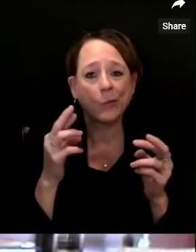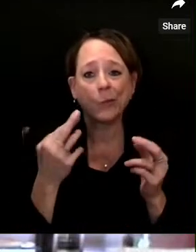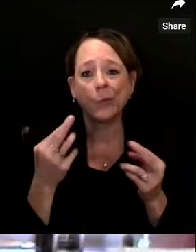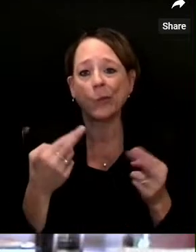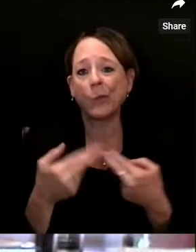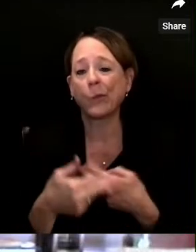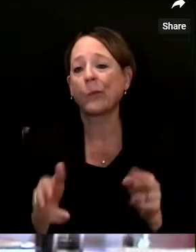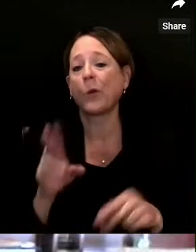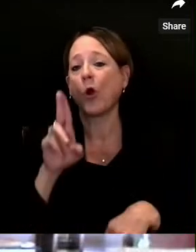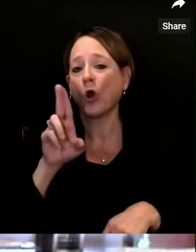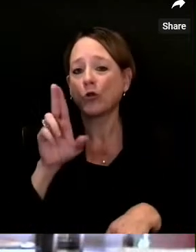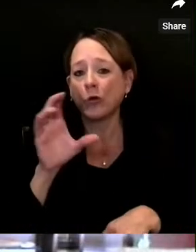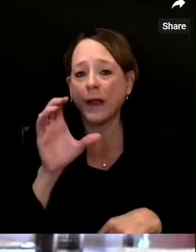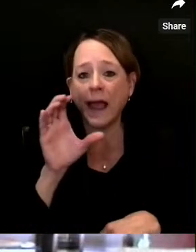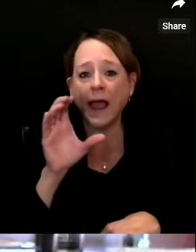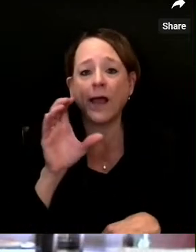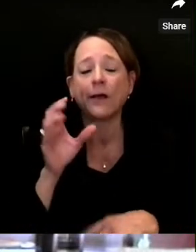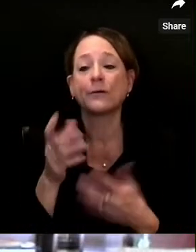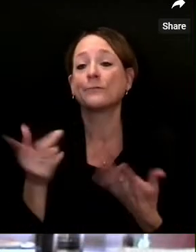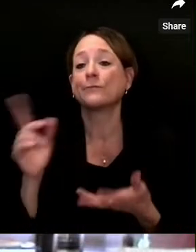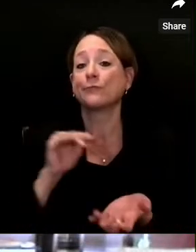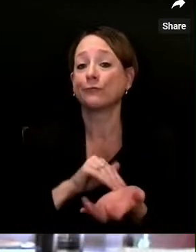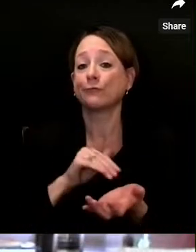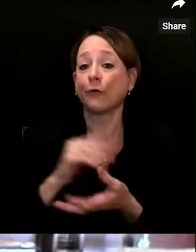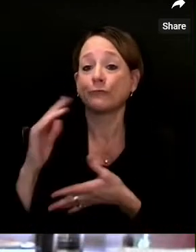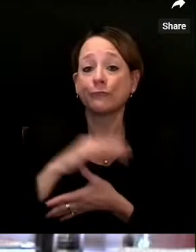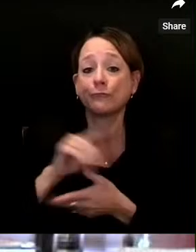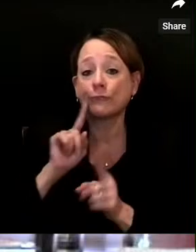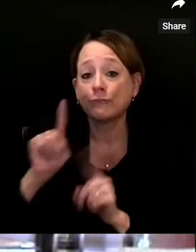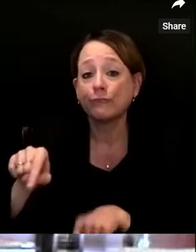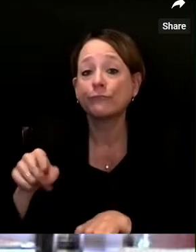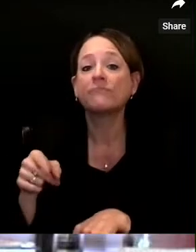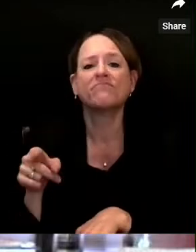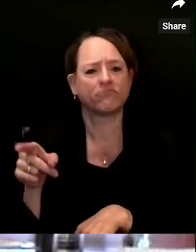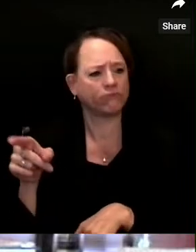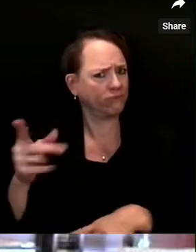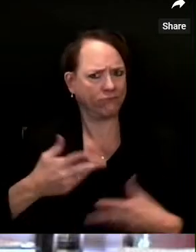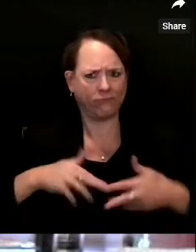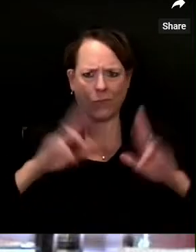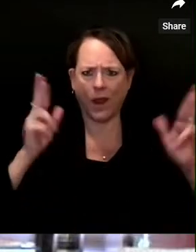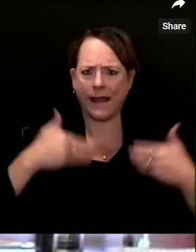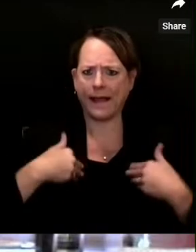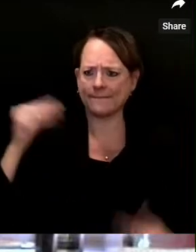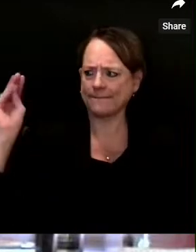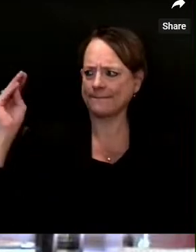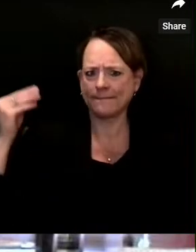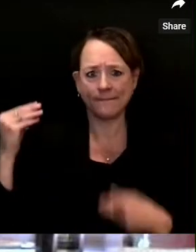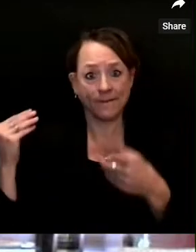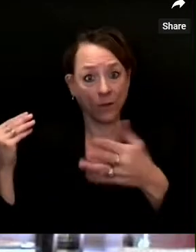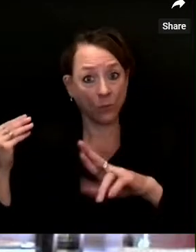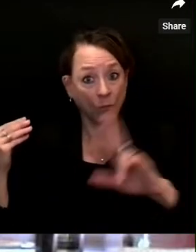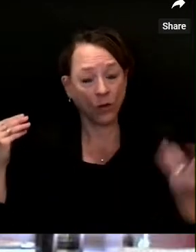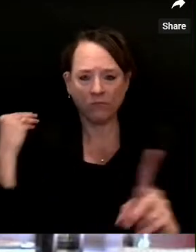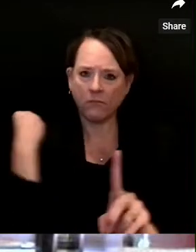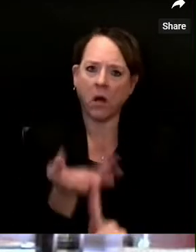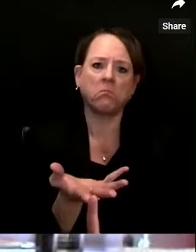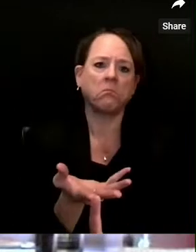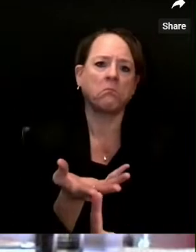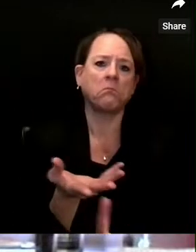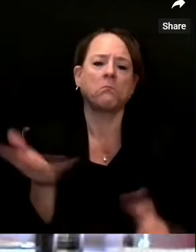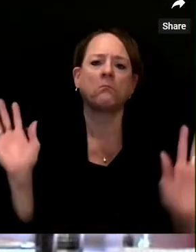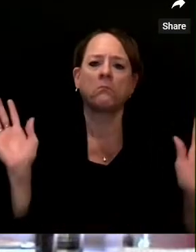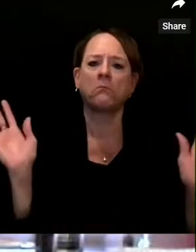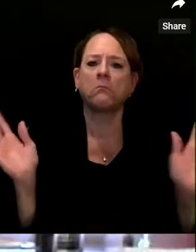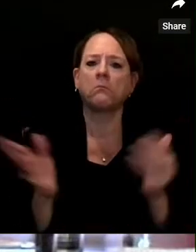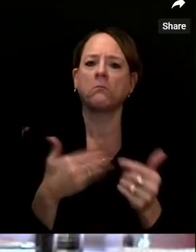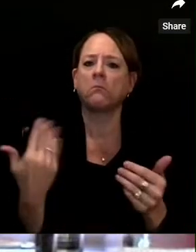settings. Whenever a person is ready to get a COVID vaccination, we want that vaccine to be available and